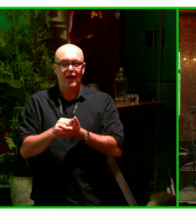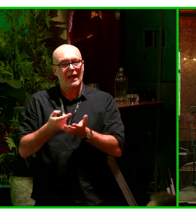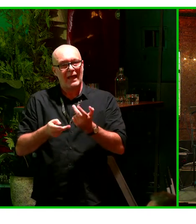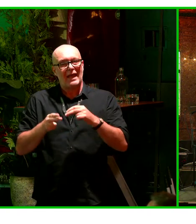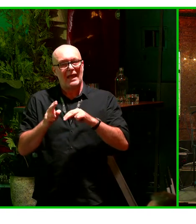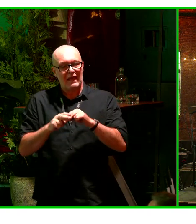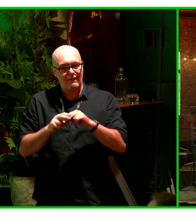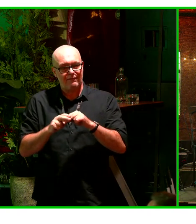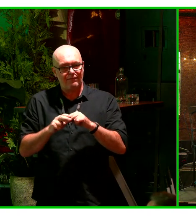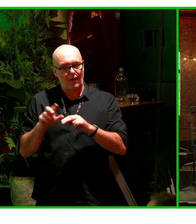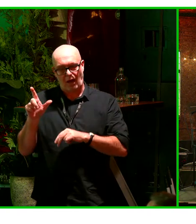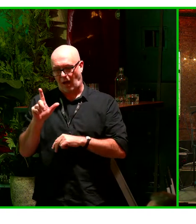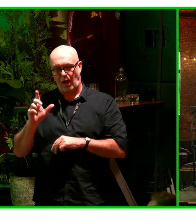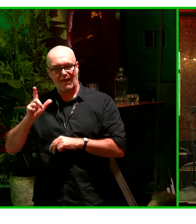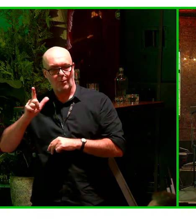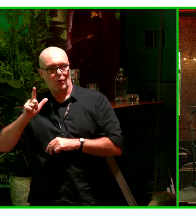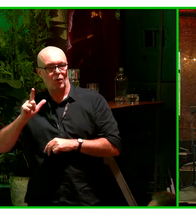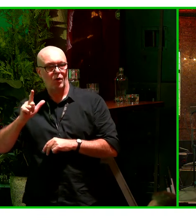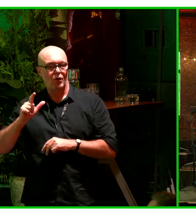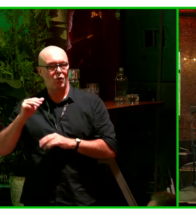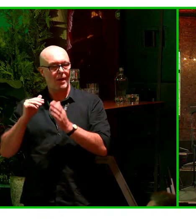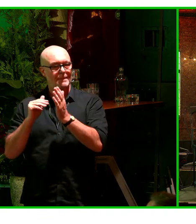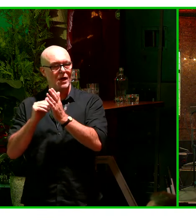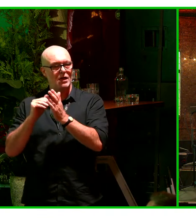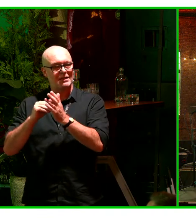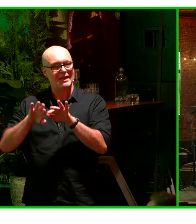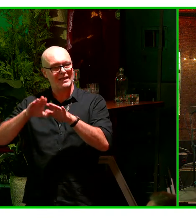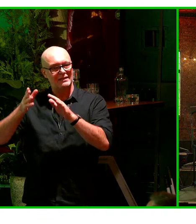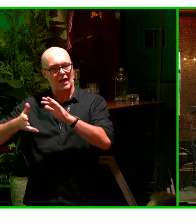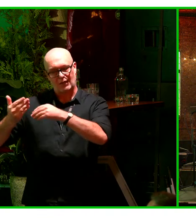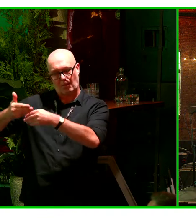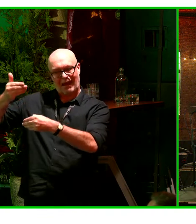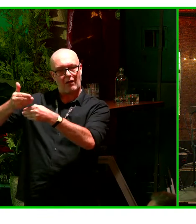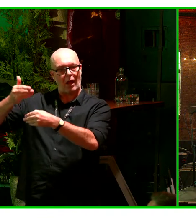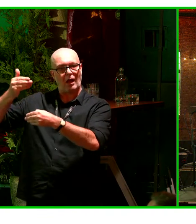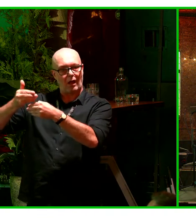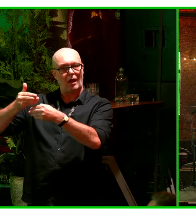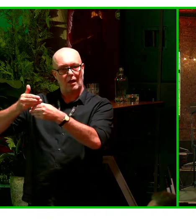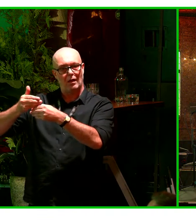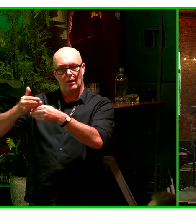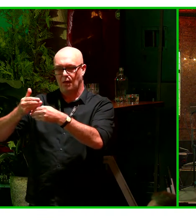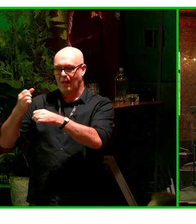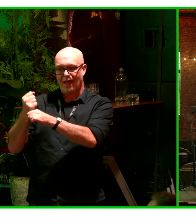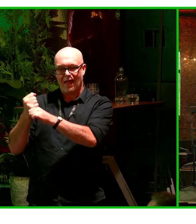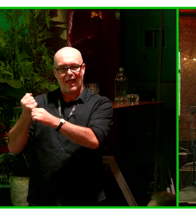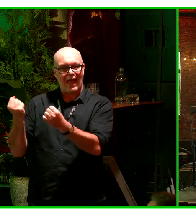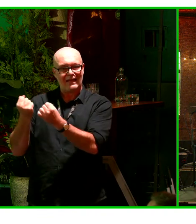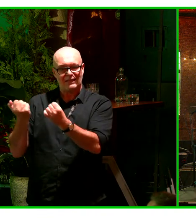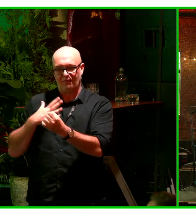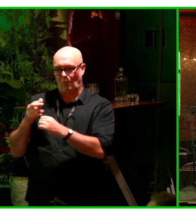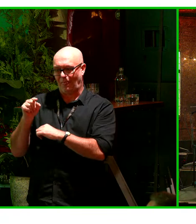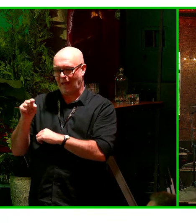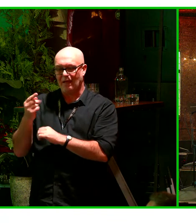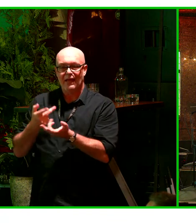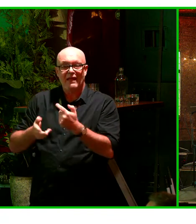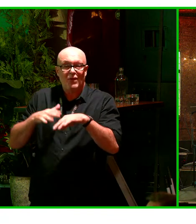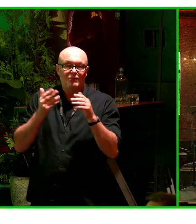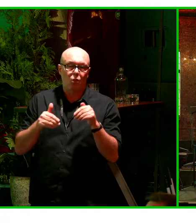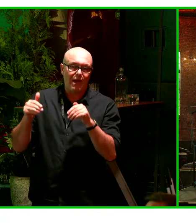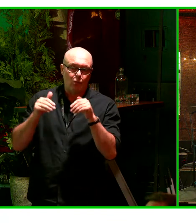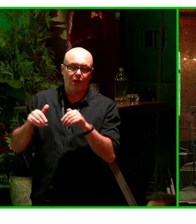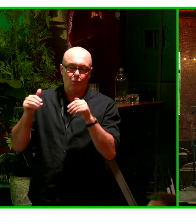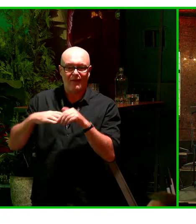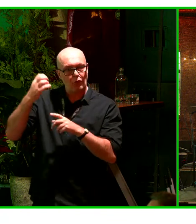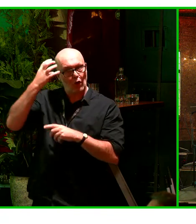Tidal barrage, barrier, or a lagoon, and waited for somehow the government to respond to the skills needs for our